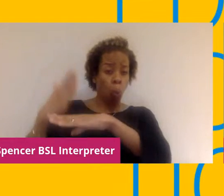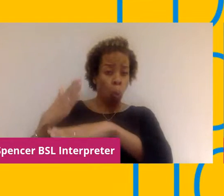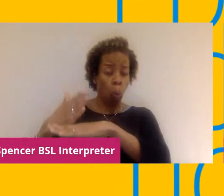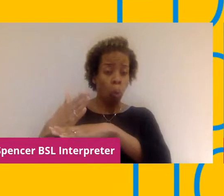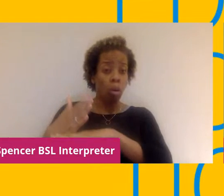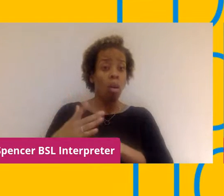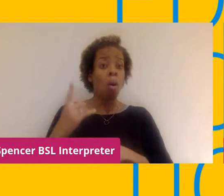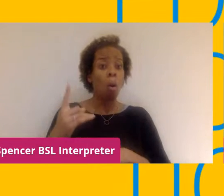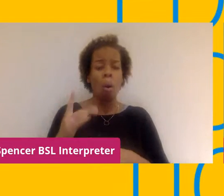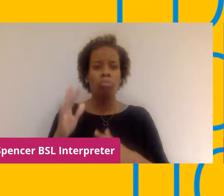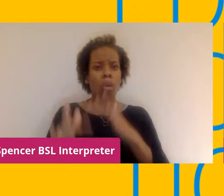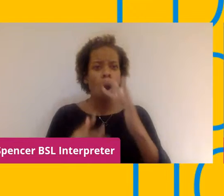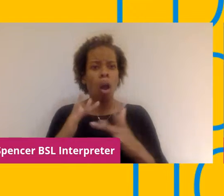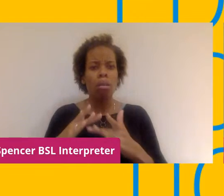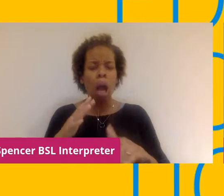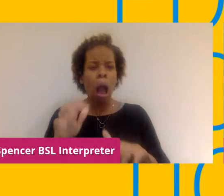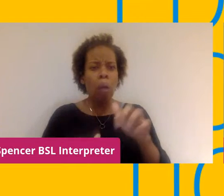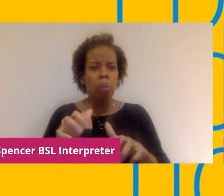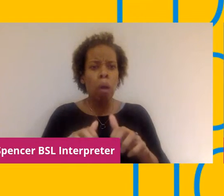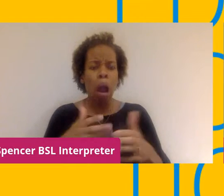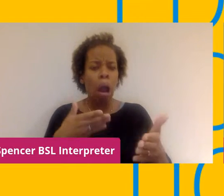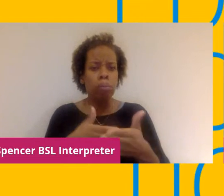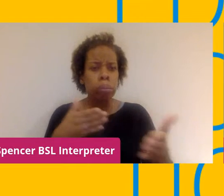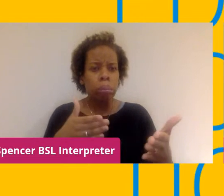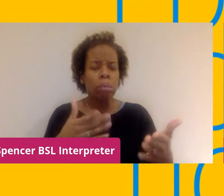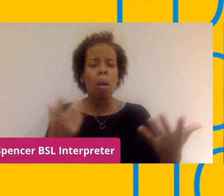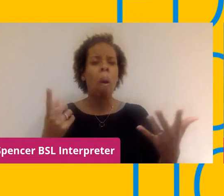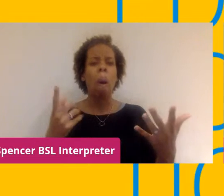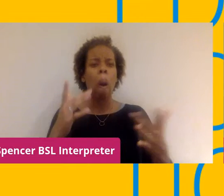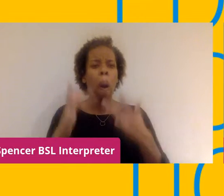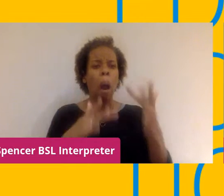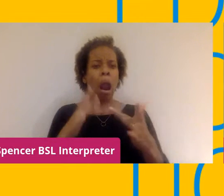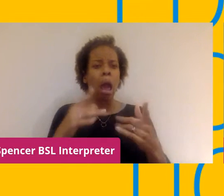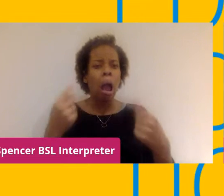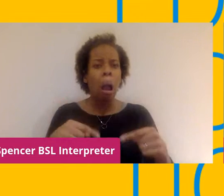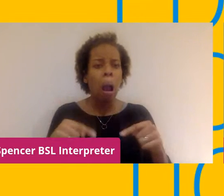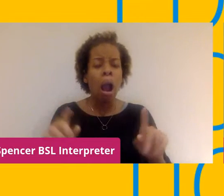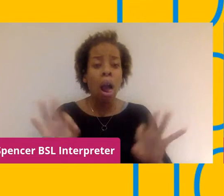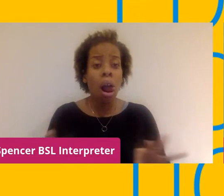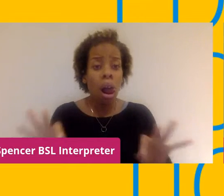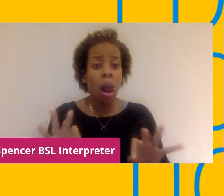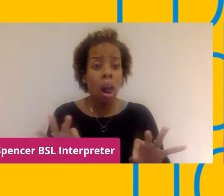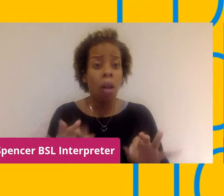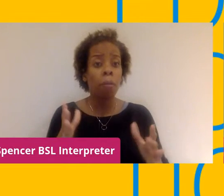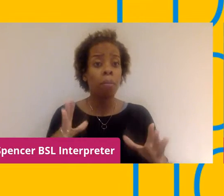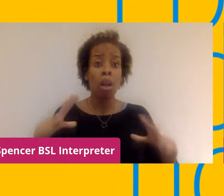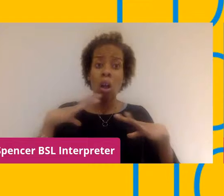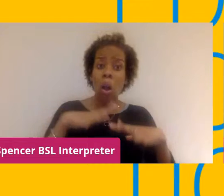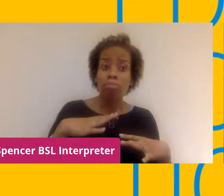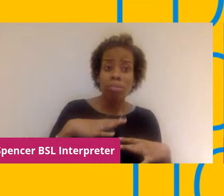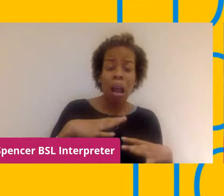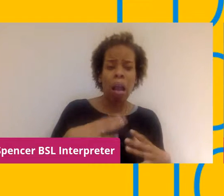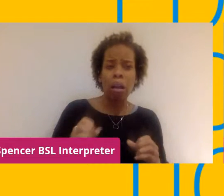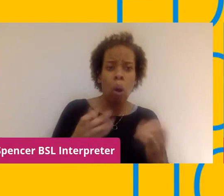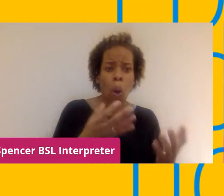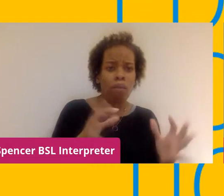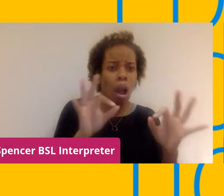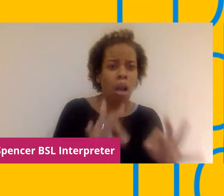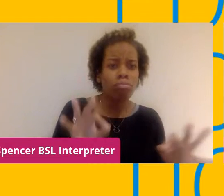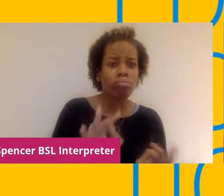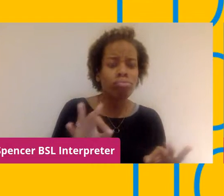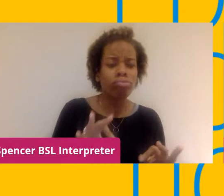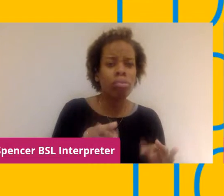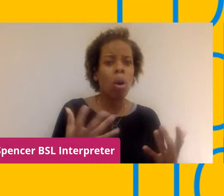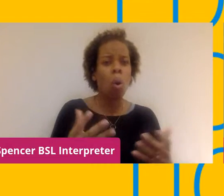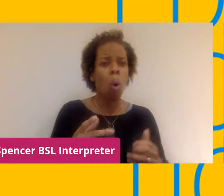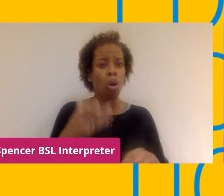and remote working. And as part of that, there is also a lack of breaks and a lack of variety in workloads. Another concern